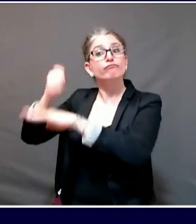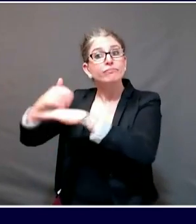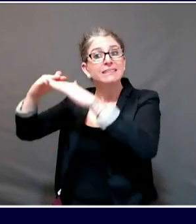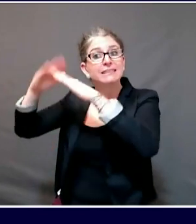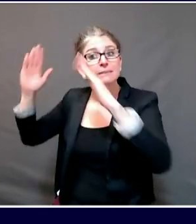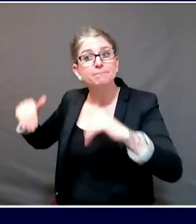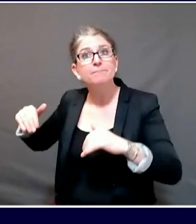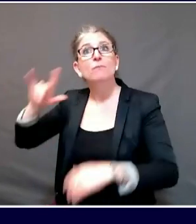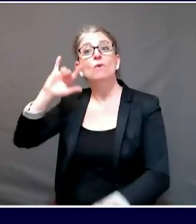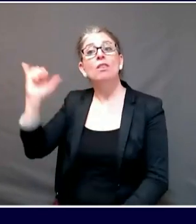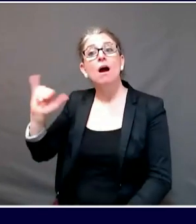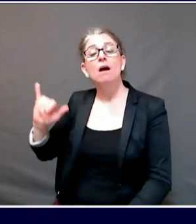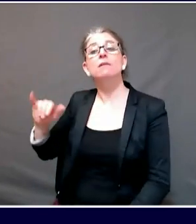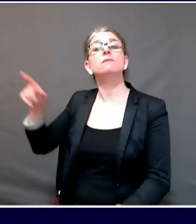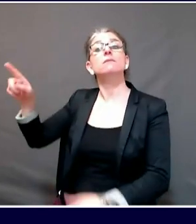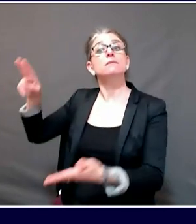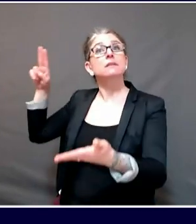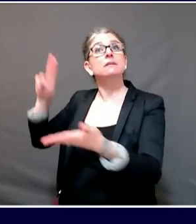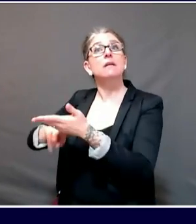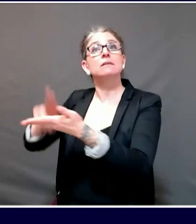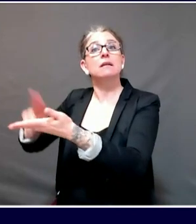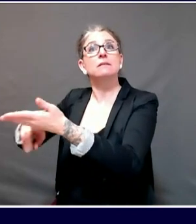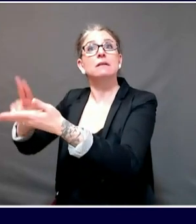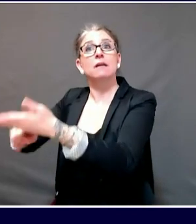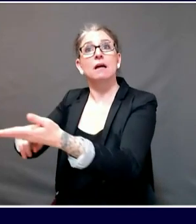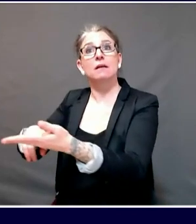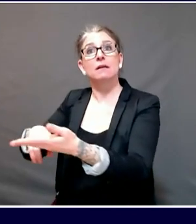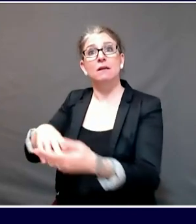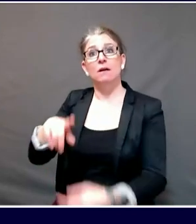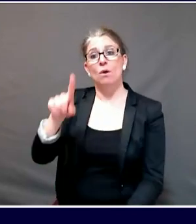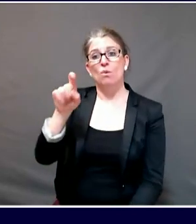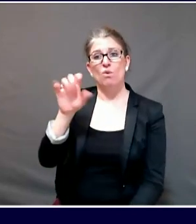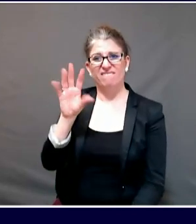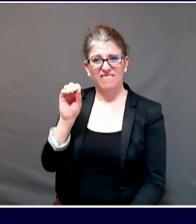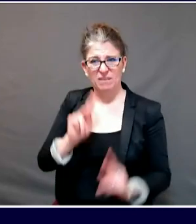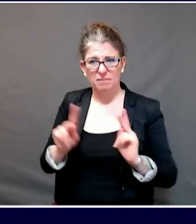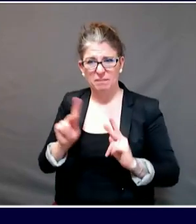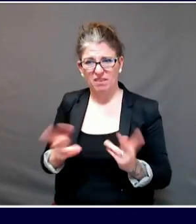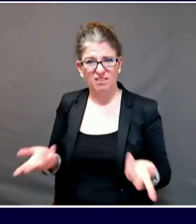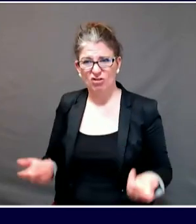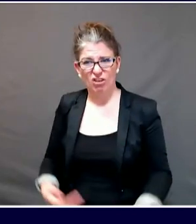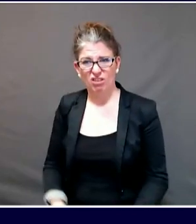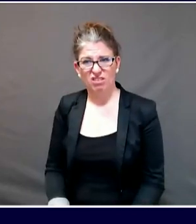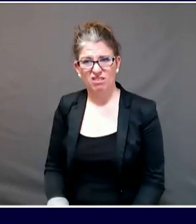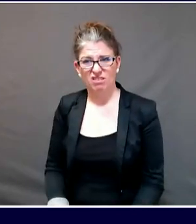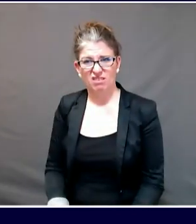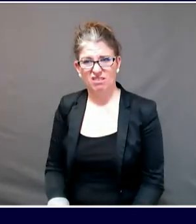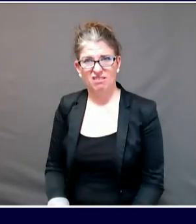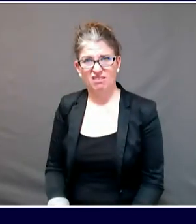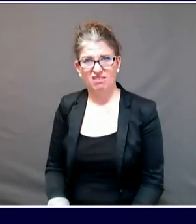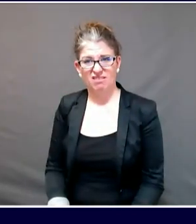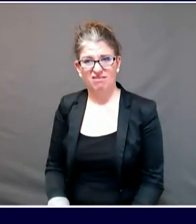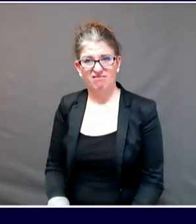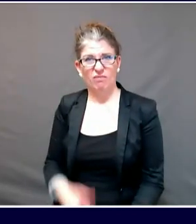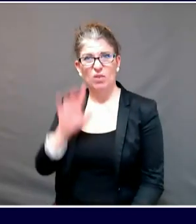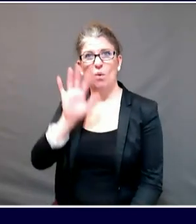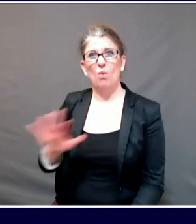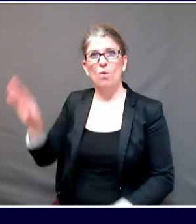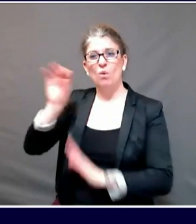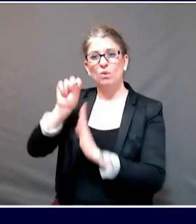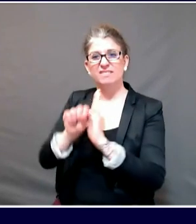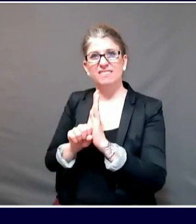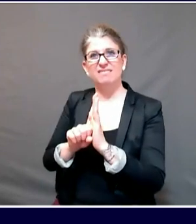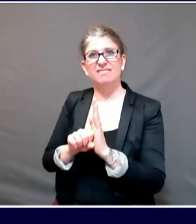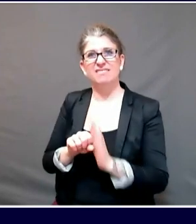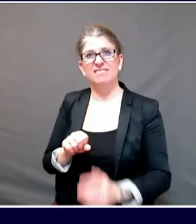to be part of that. I want to tell my close contacts. And those people at the time only generated 91 notifications. And that